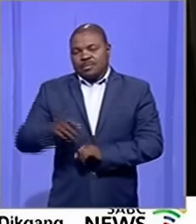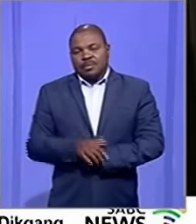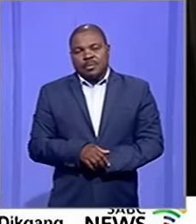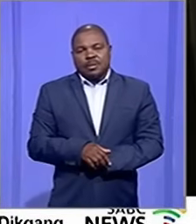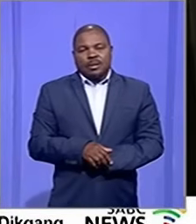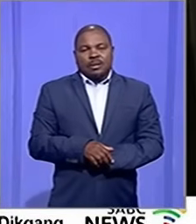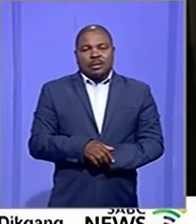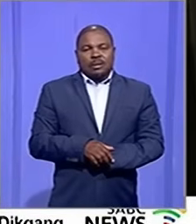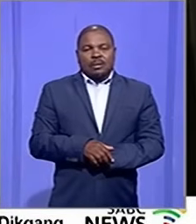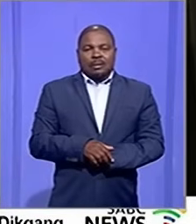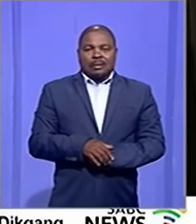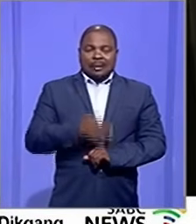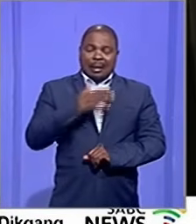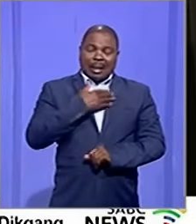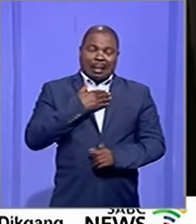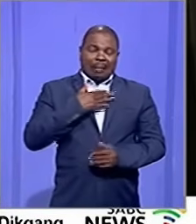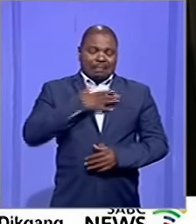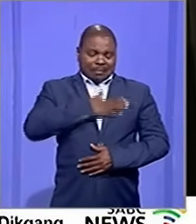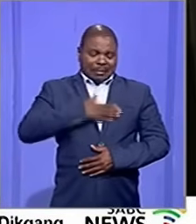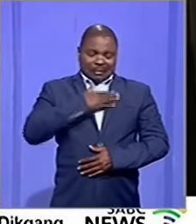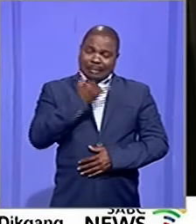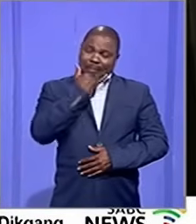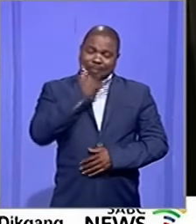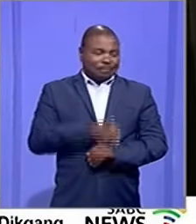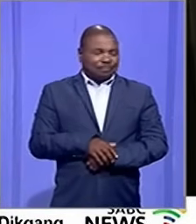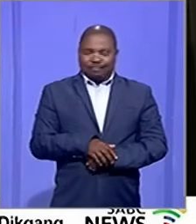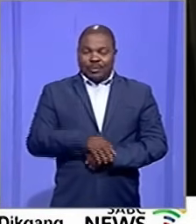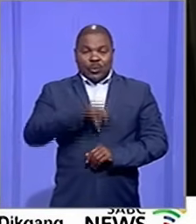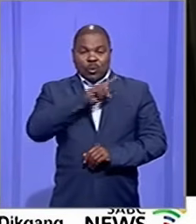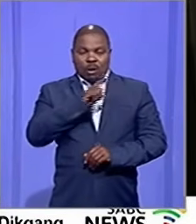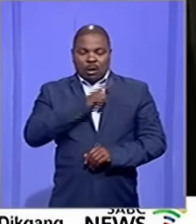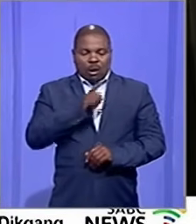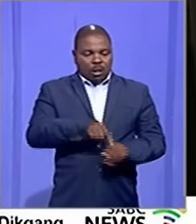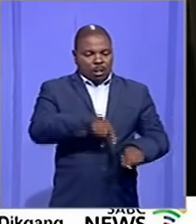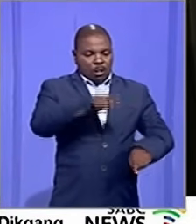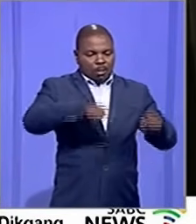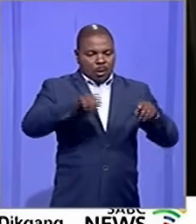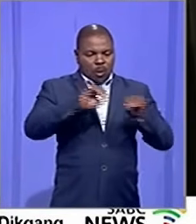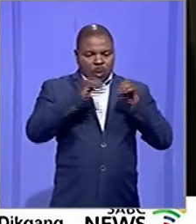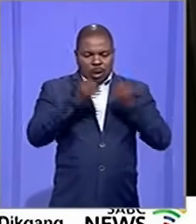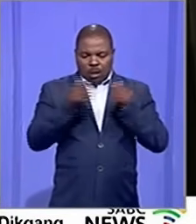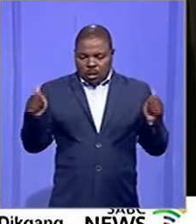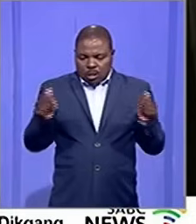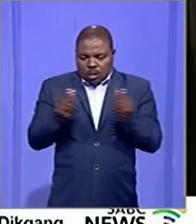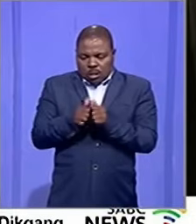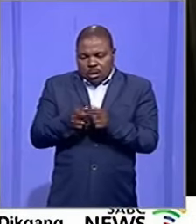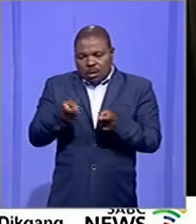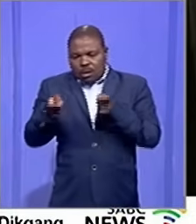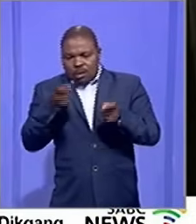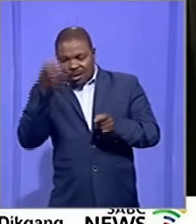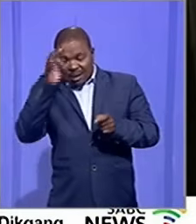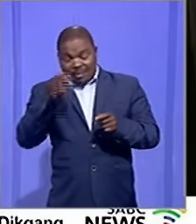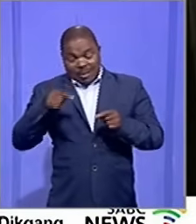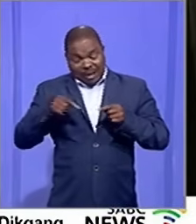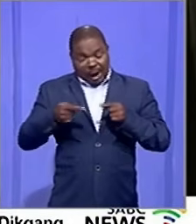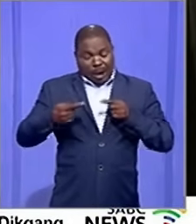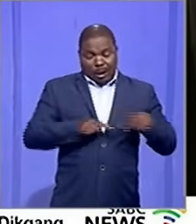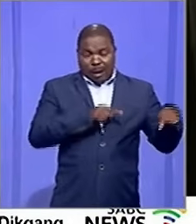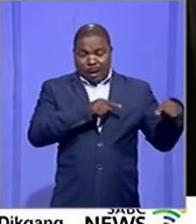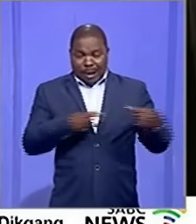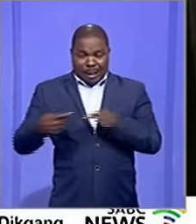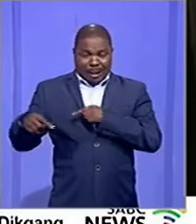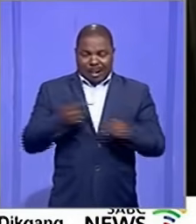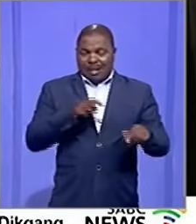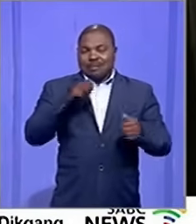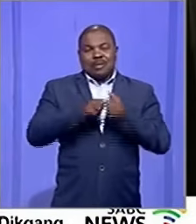Maikutlo a se a thabileng gobane hangata mmuso wa kopanelo o ba le dikhulakhulano ka hara ona o tloa o sa